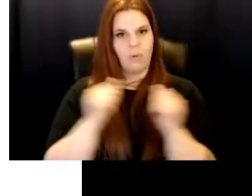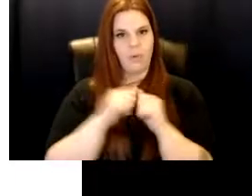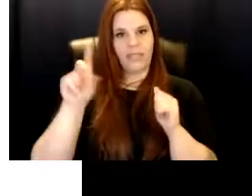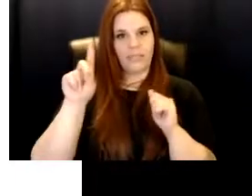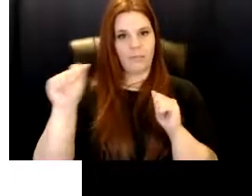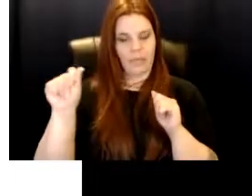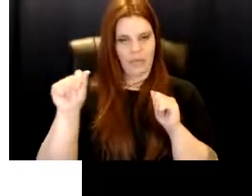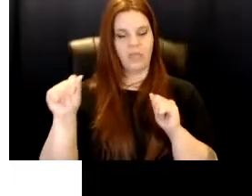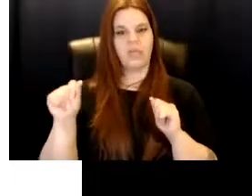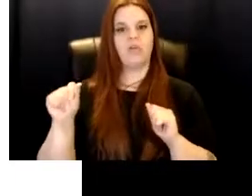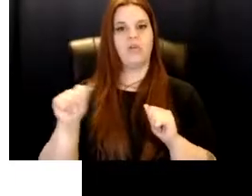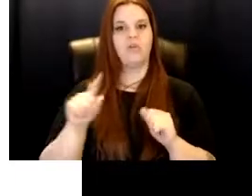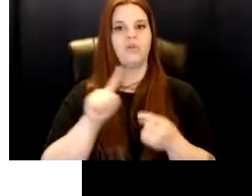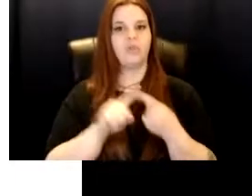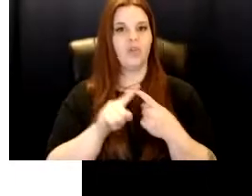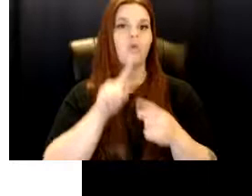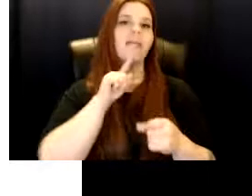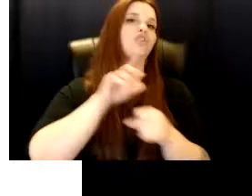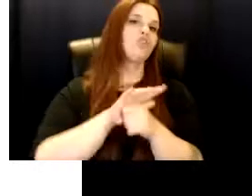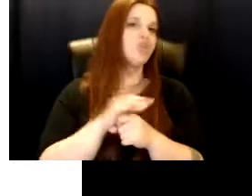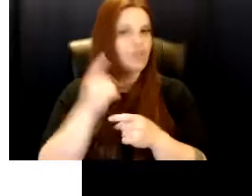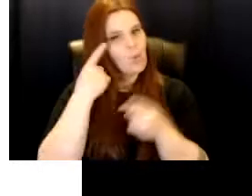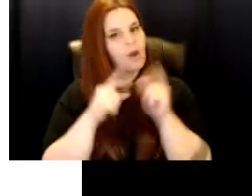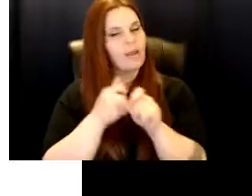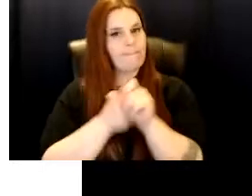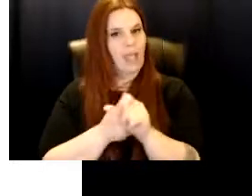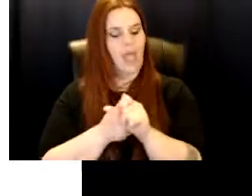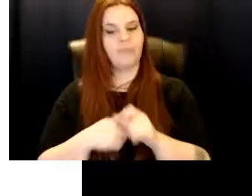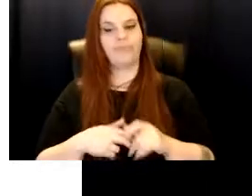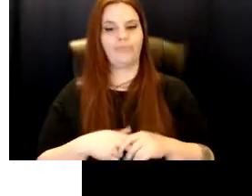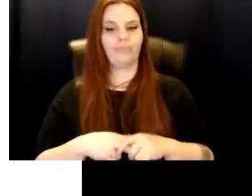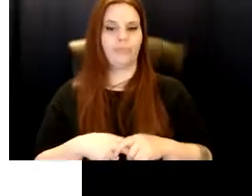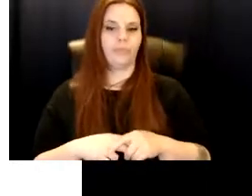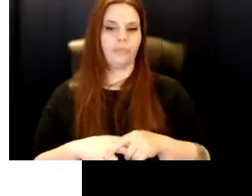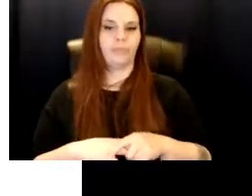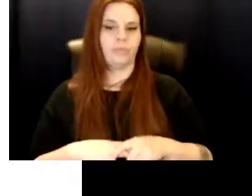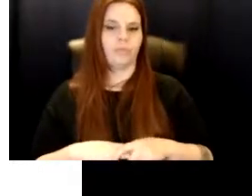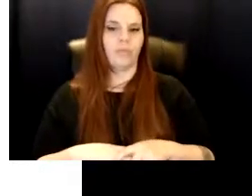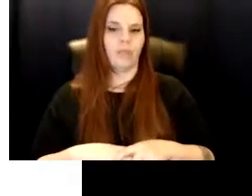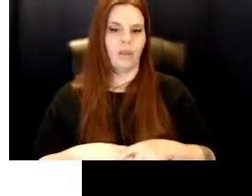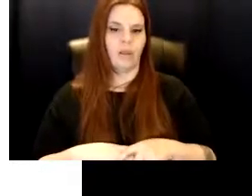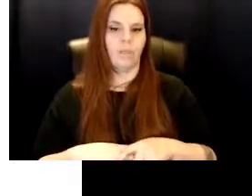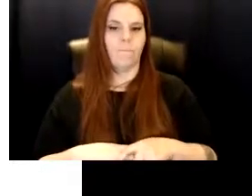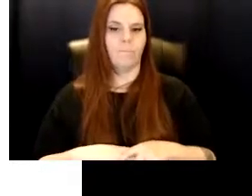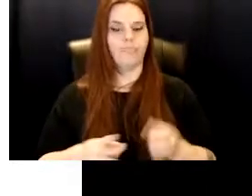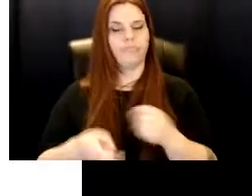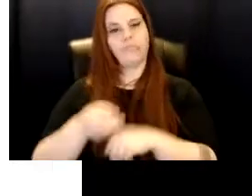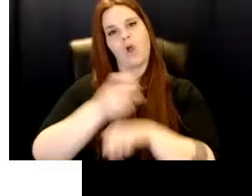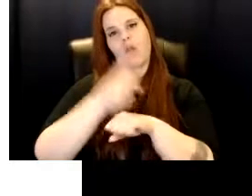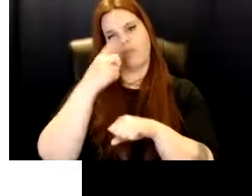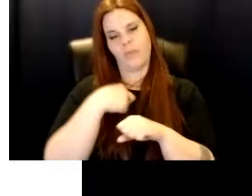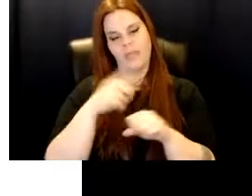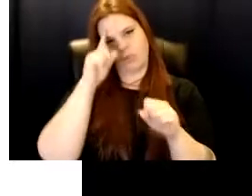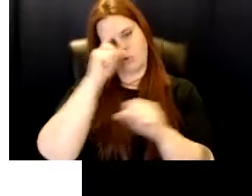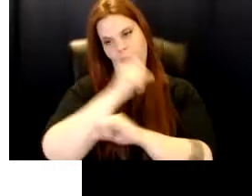disabilities to ensure that you're compliant. But it's hard for me to picture. An ADA